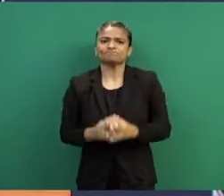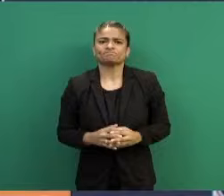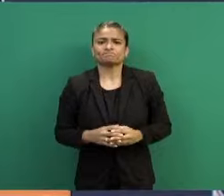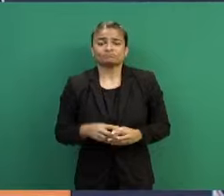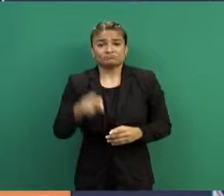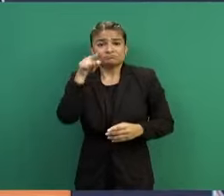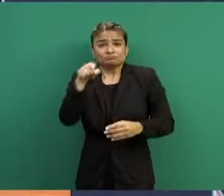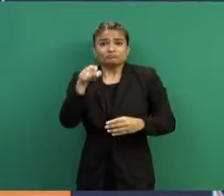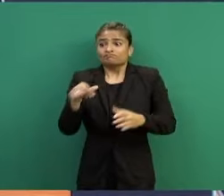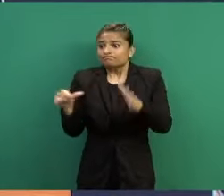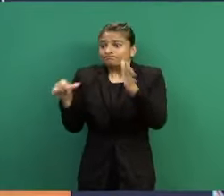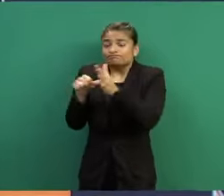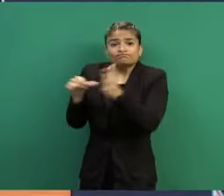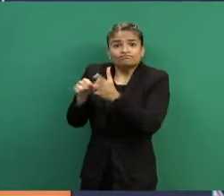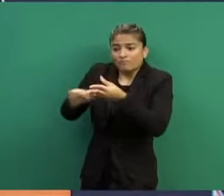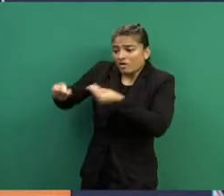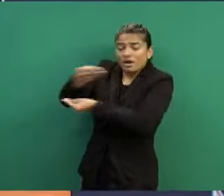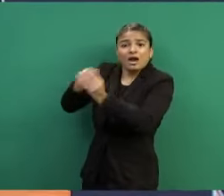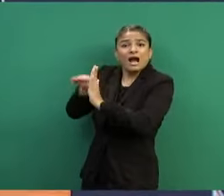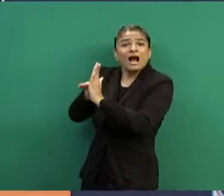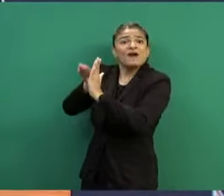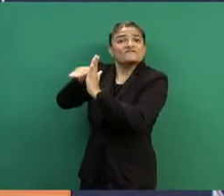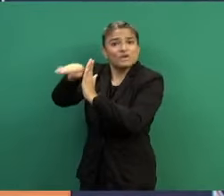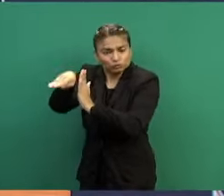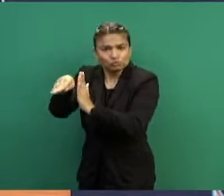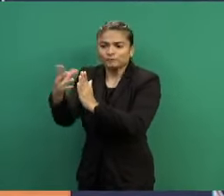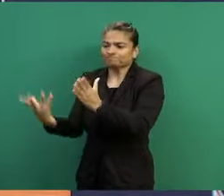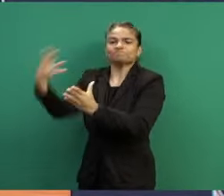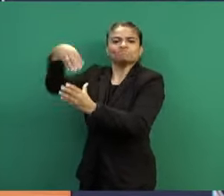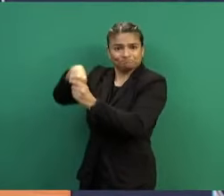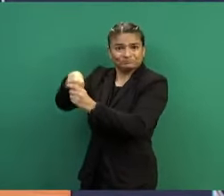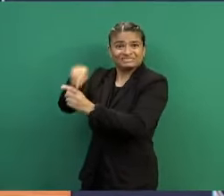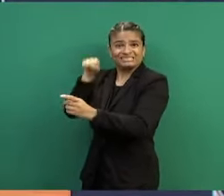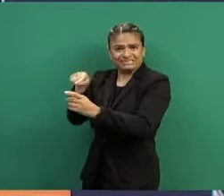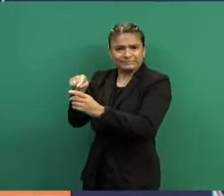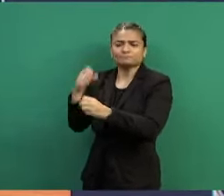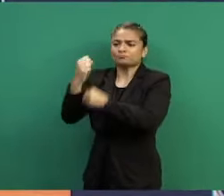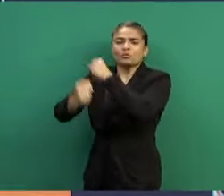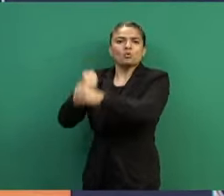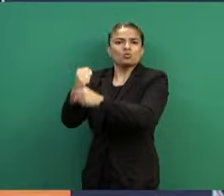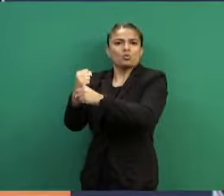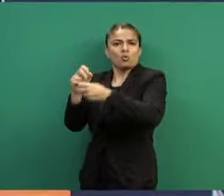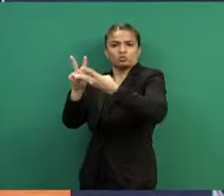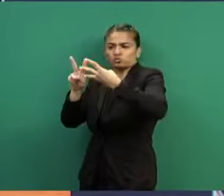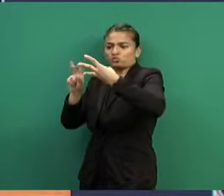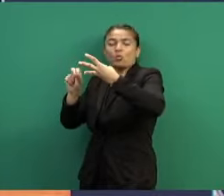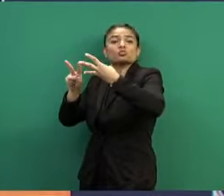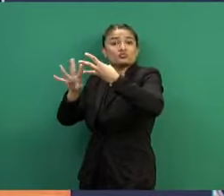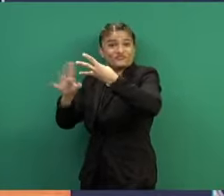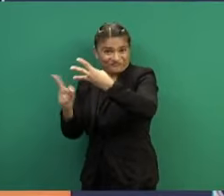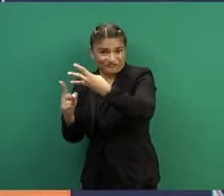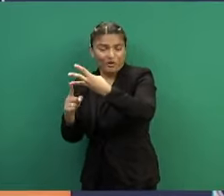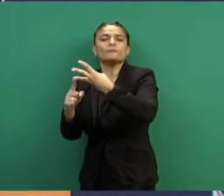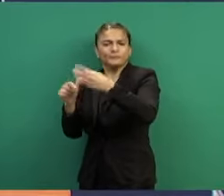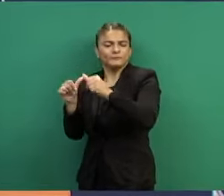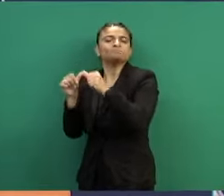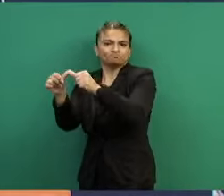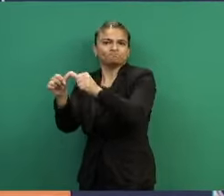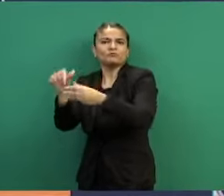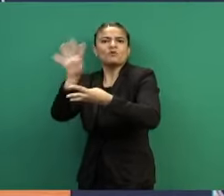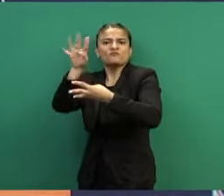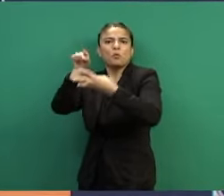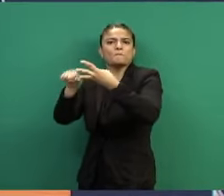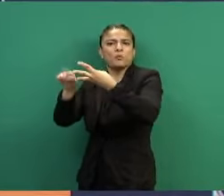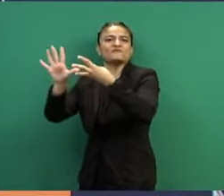2024. The core inflation forecast for 2025 remains at 4.5%. The new 2026 core